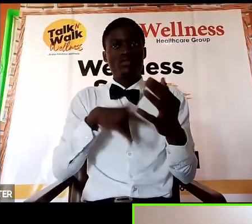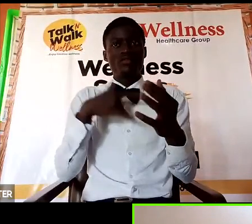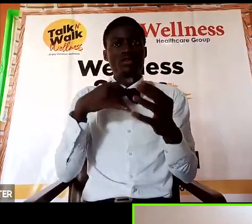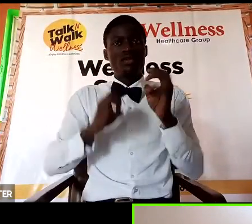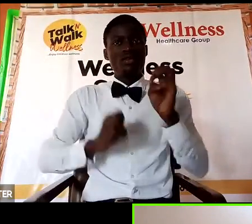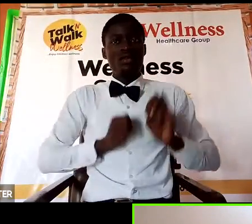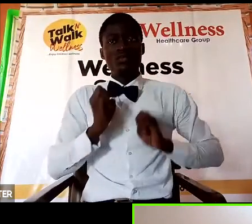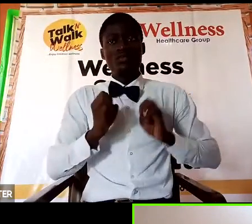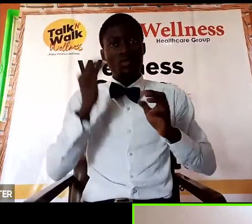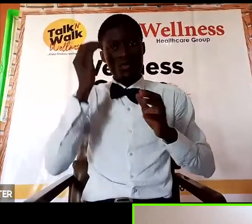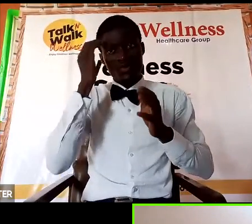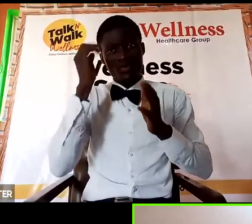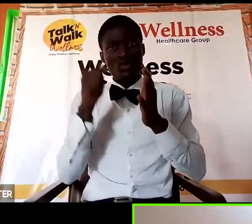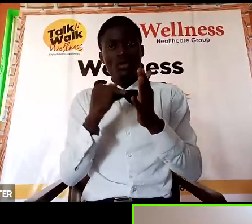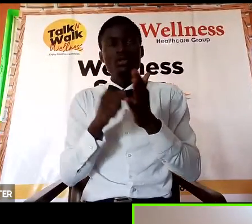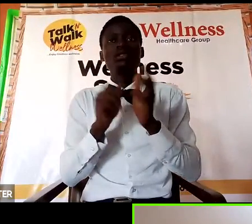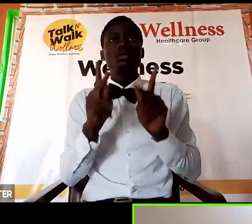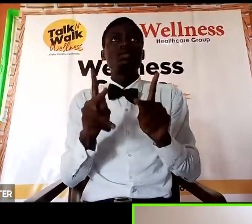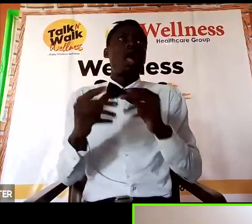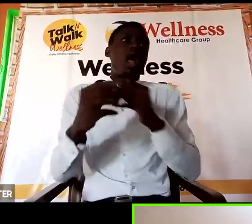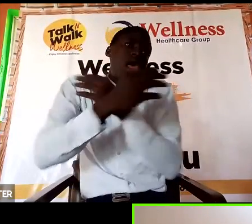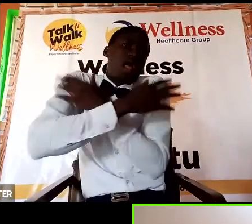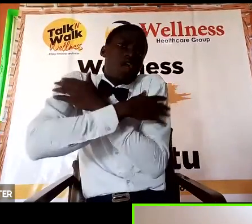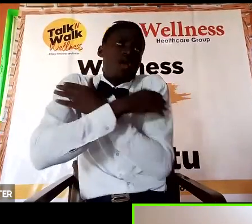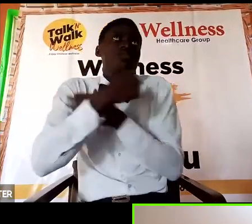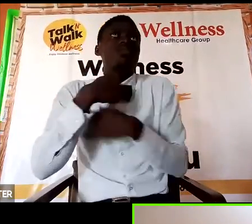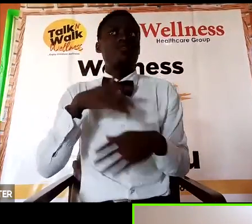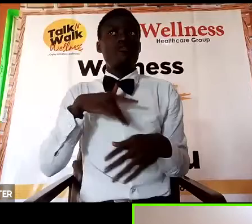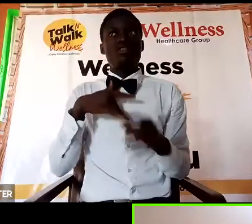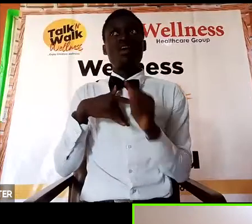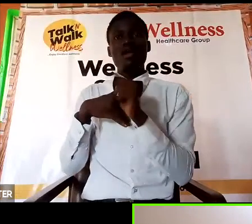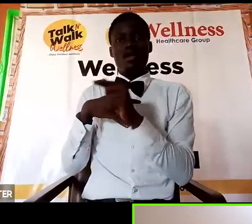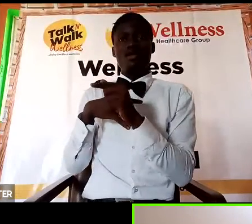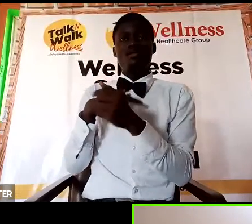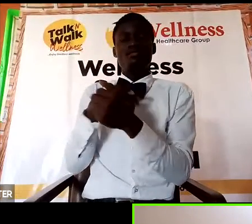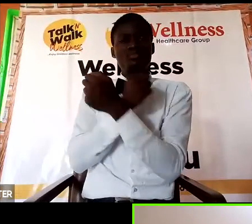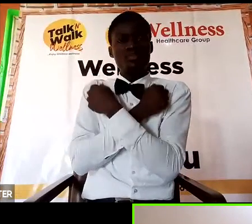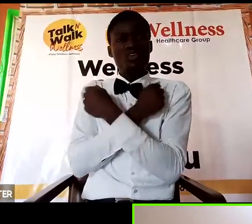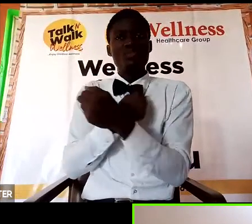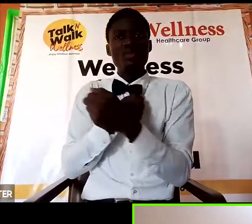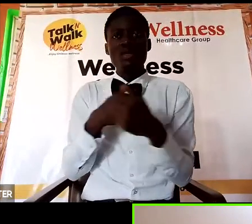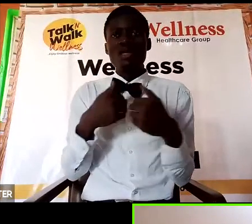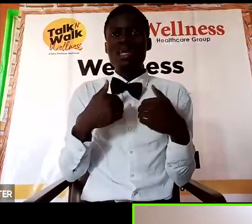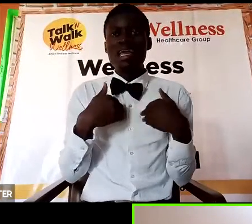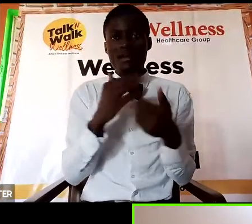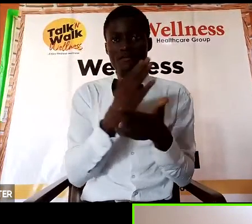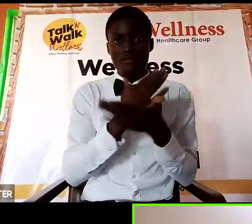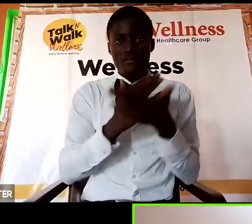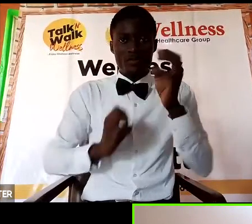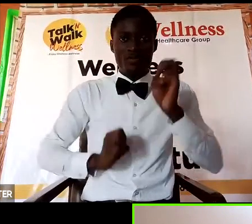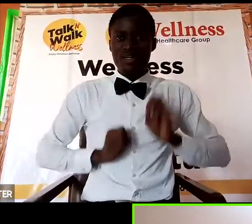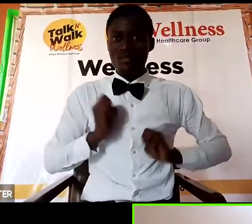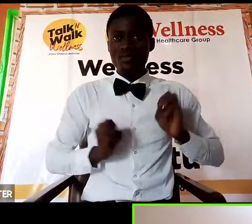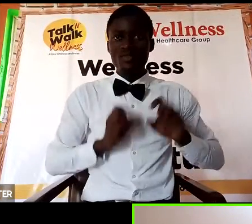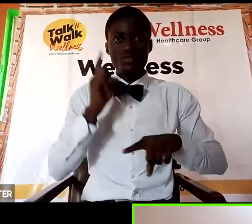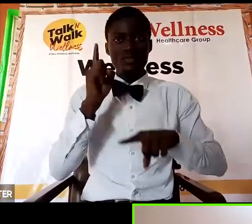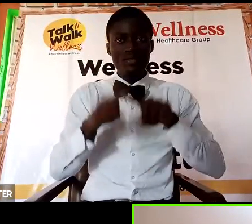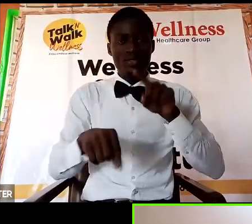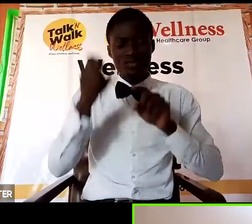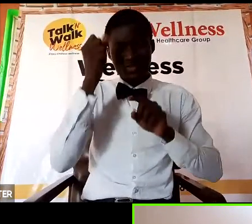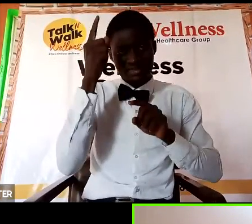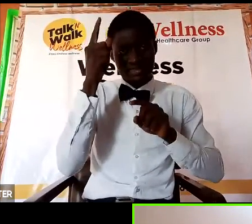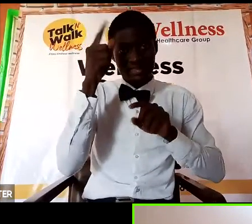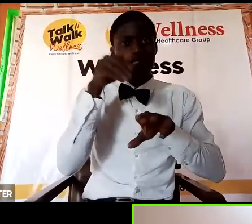me, it means that this person loves me, or this. So there are certain deep emotions that you cannot understand at certain stages of your life. But when it comes